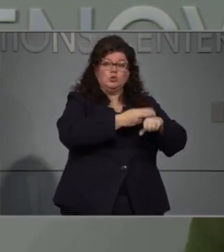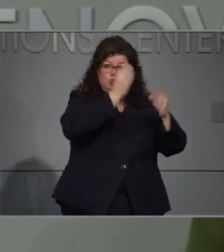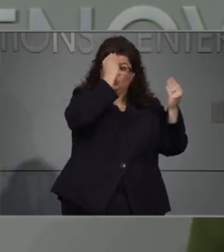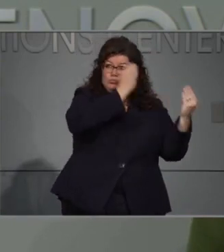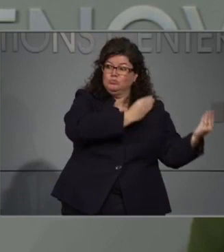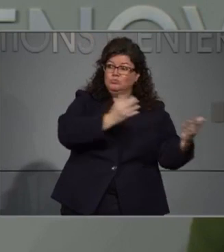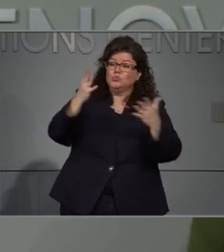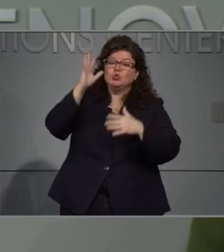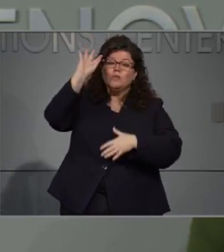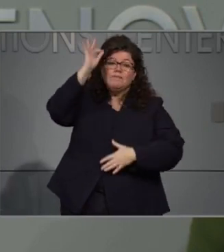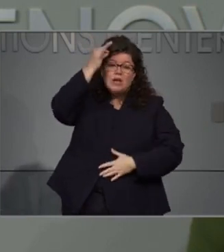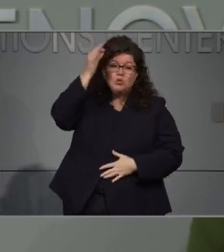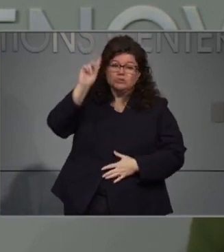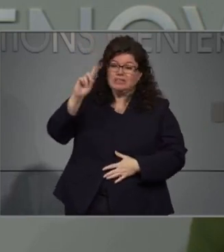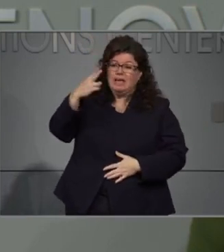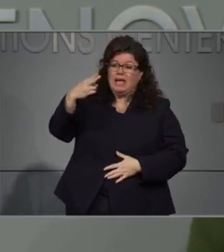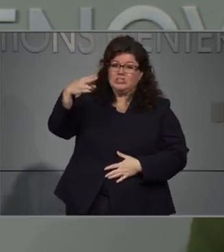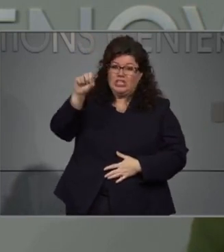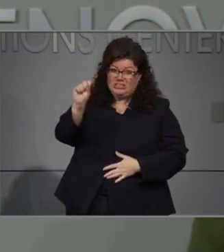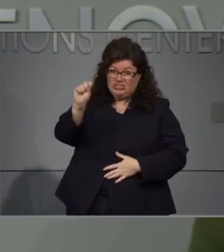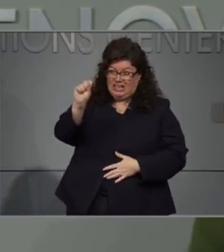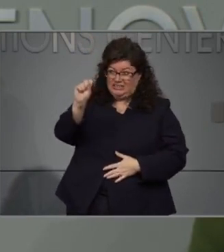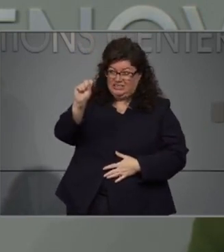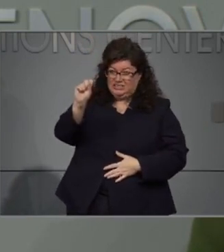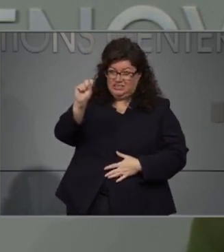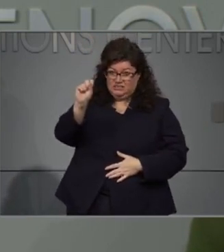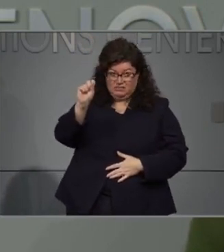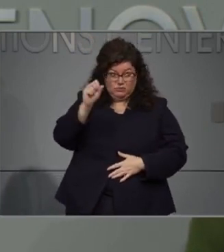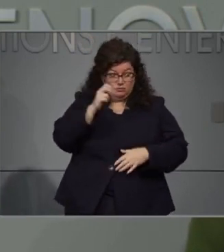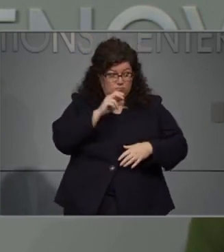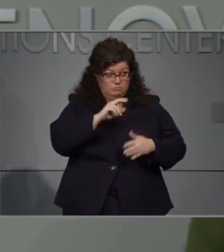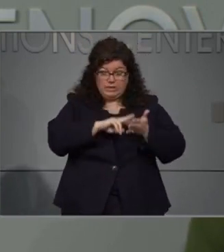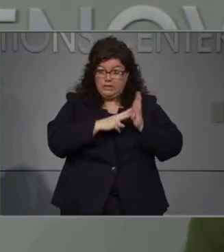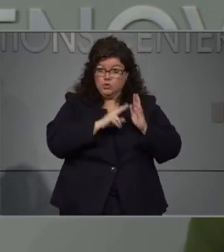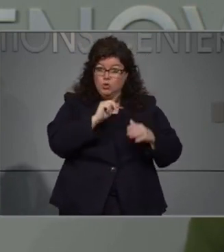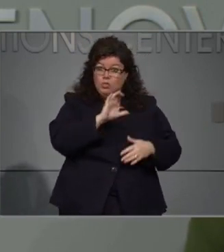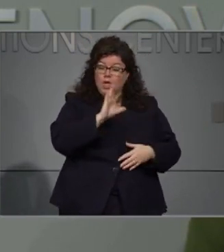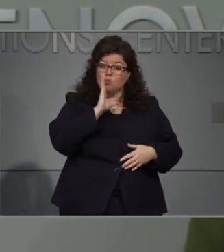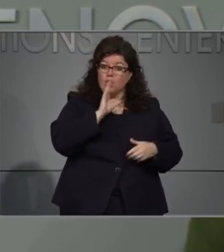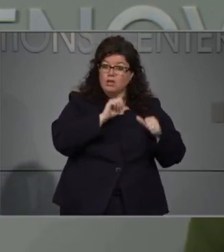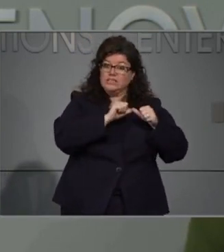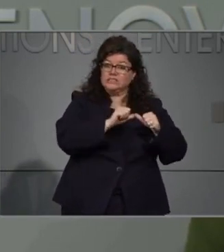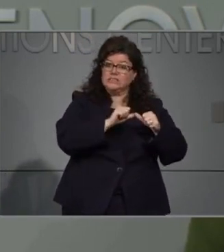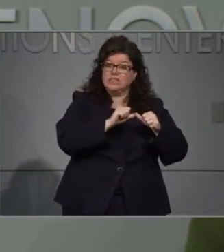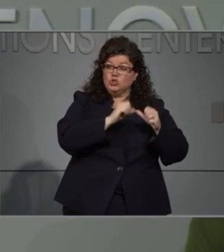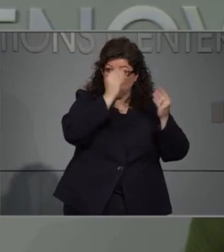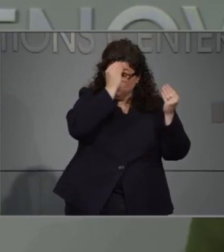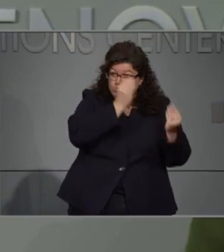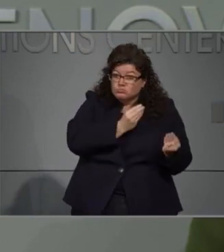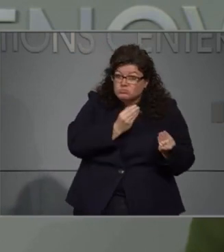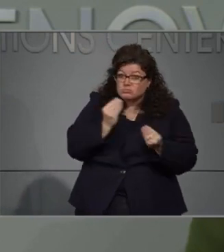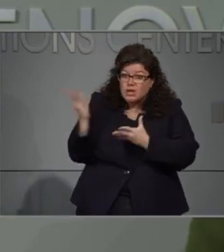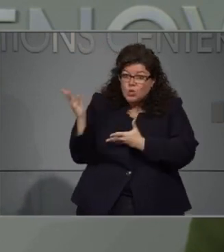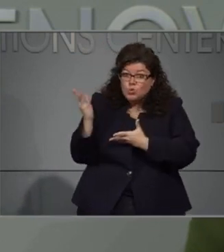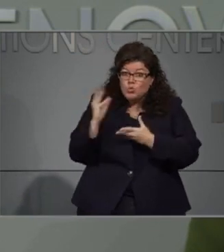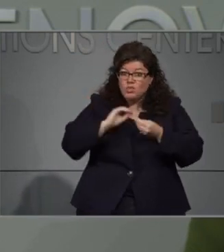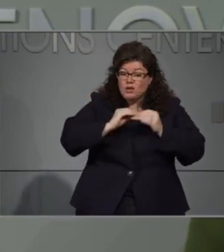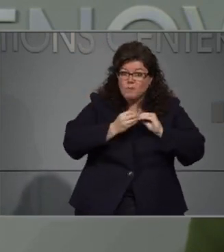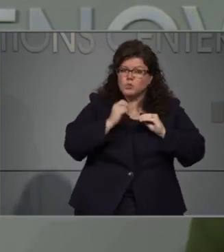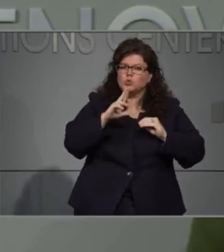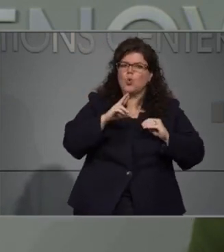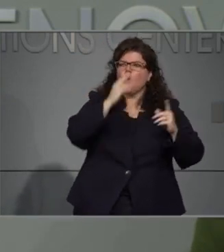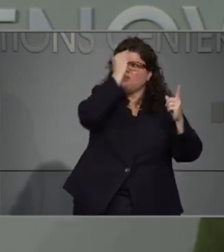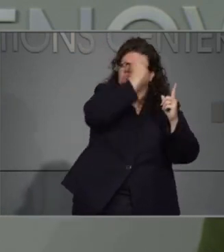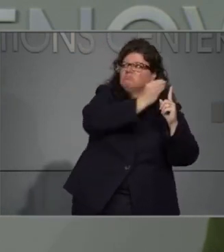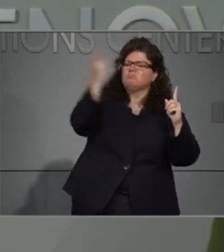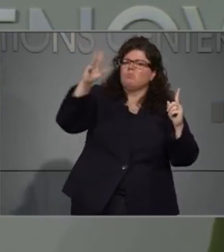DHHS, are North Carolina hospitals also going to continue reporting to you? Rose,